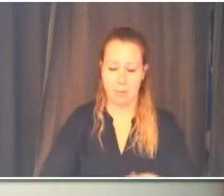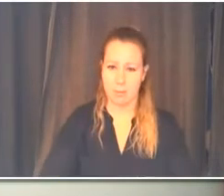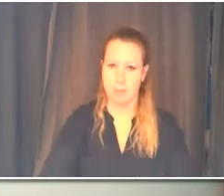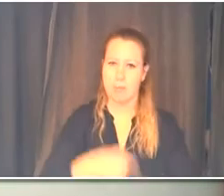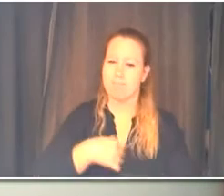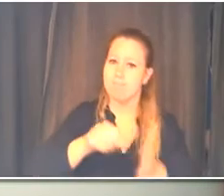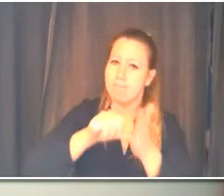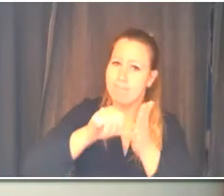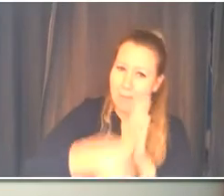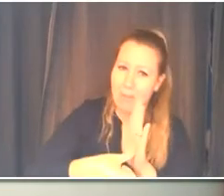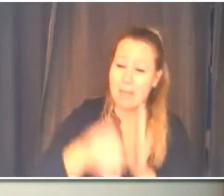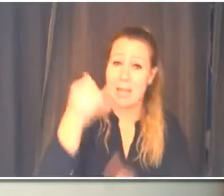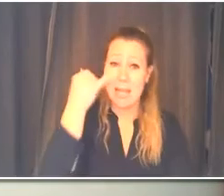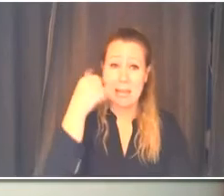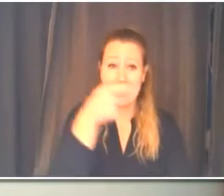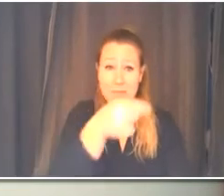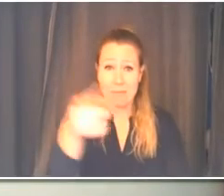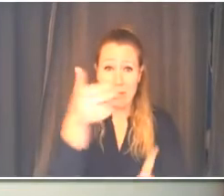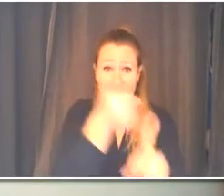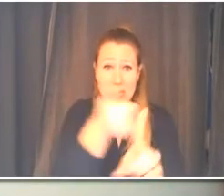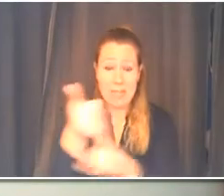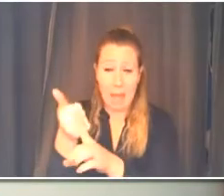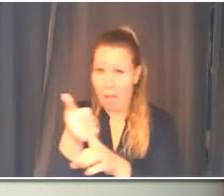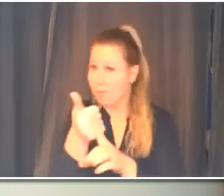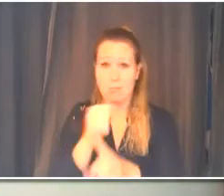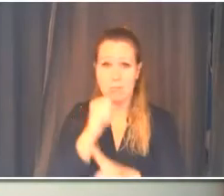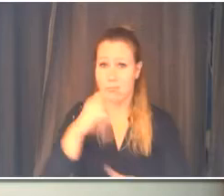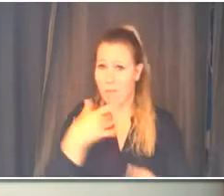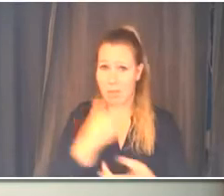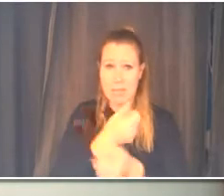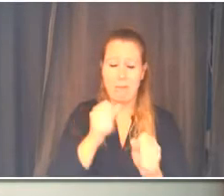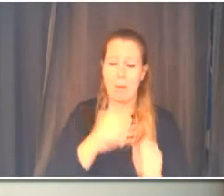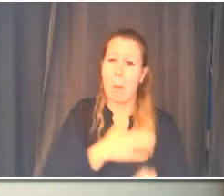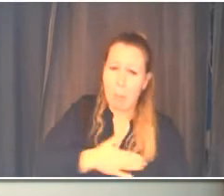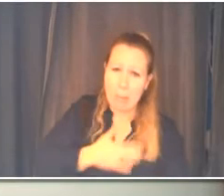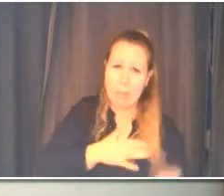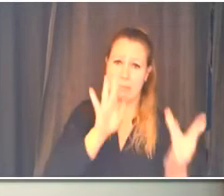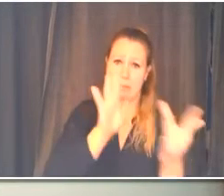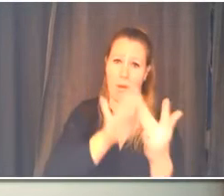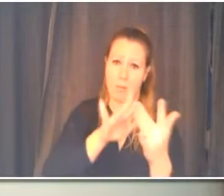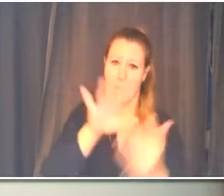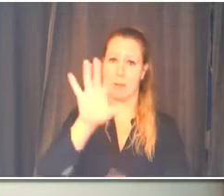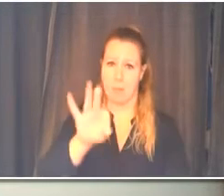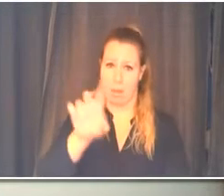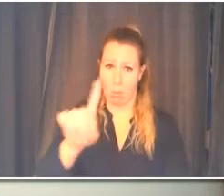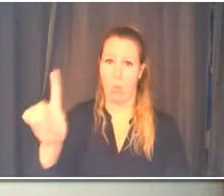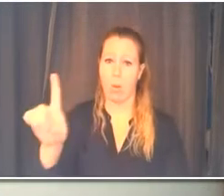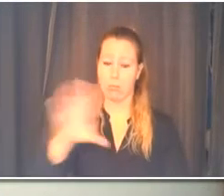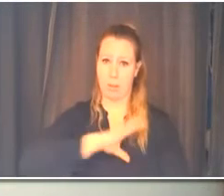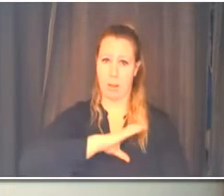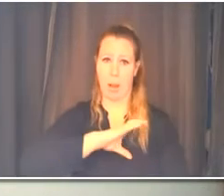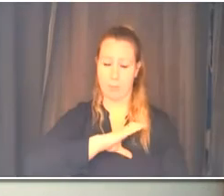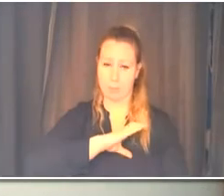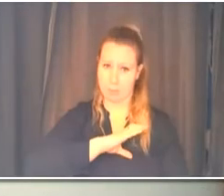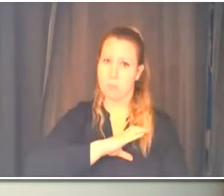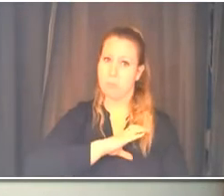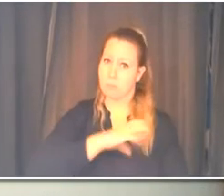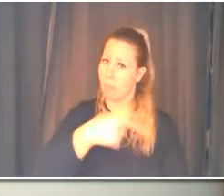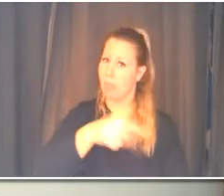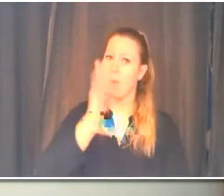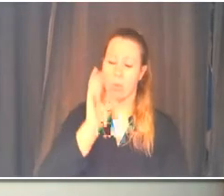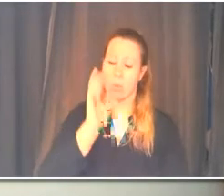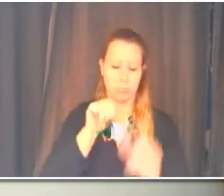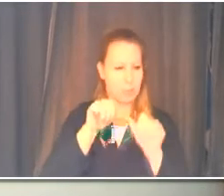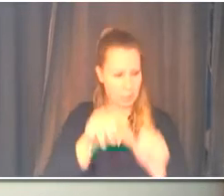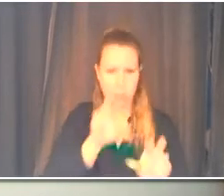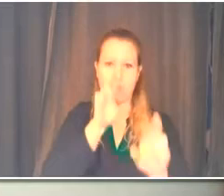in silence help is available in case of emergency victims should call 911 victim seeking help can call